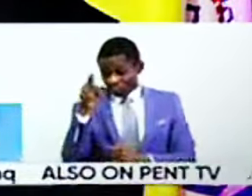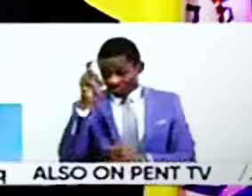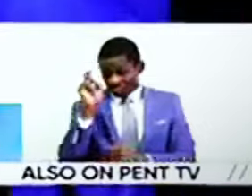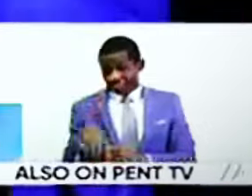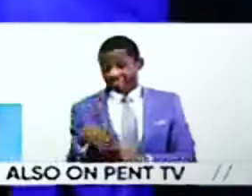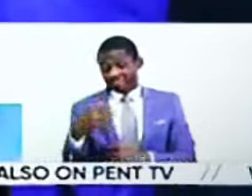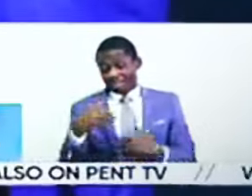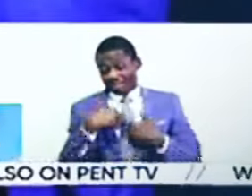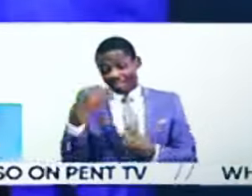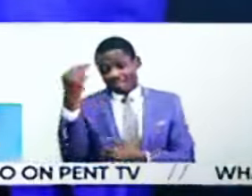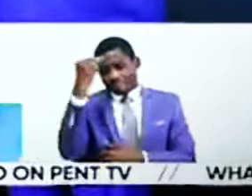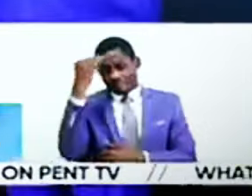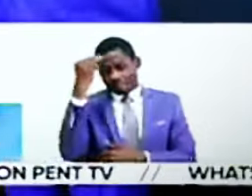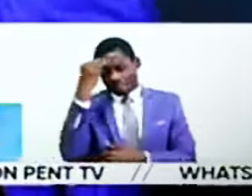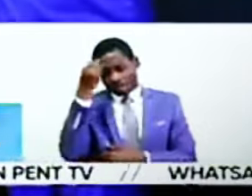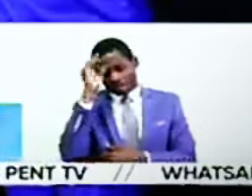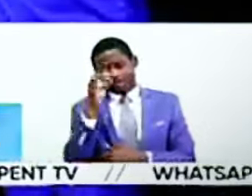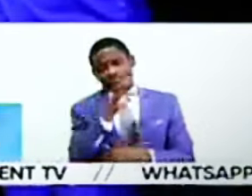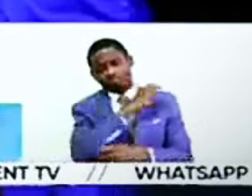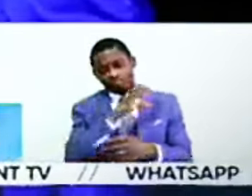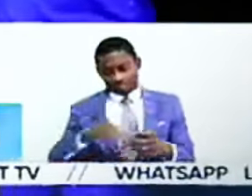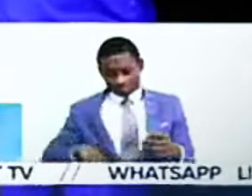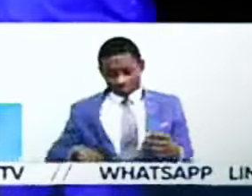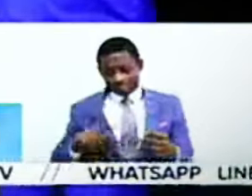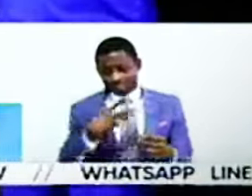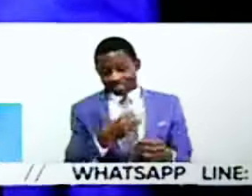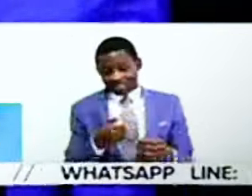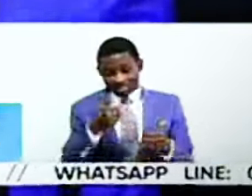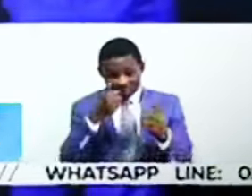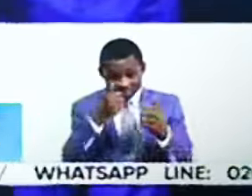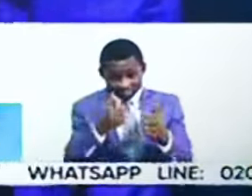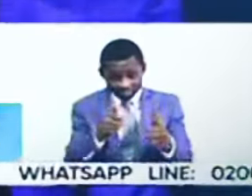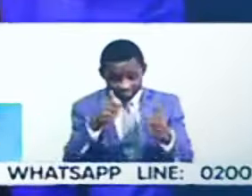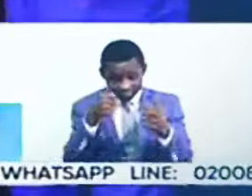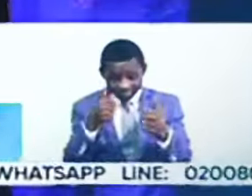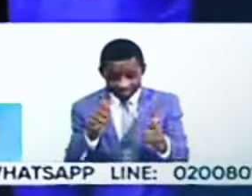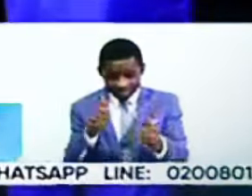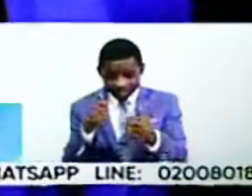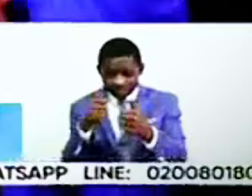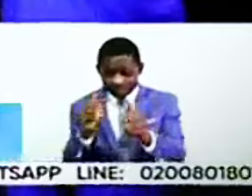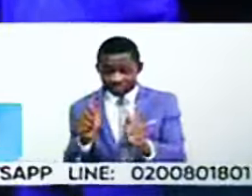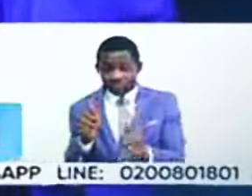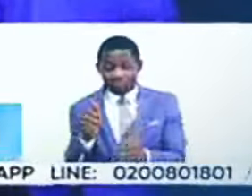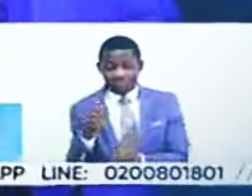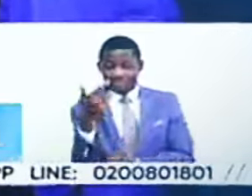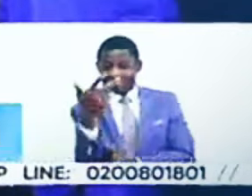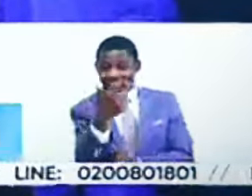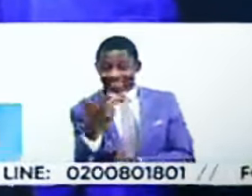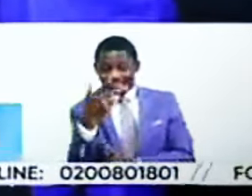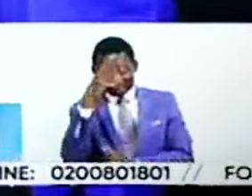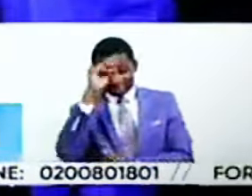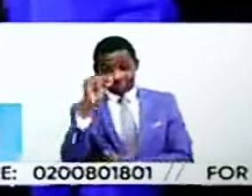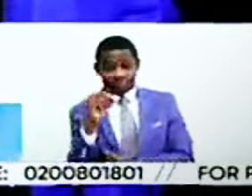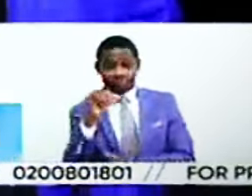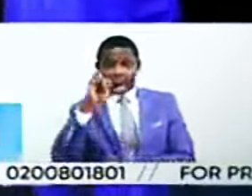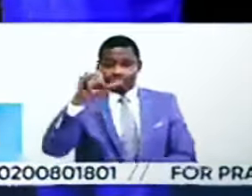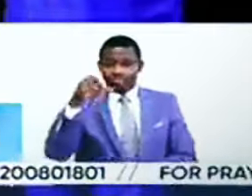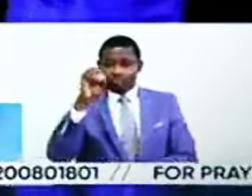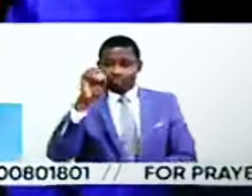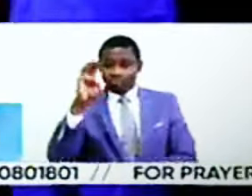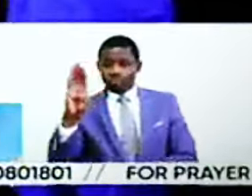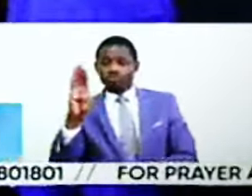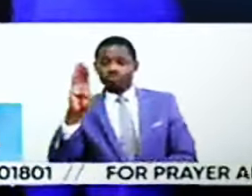what the enemy say wunya sa adwen no. Christ adwen. Follow these righteous men. Na disa ahoti fo yechi. Let Job.